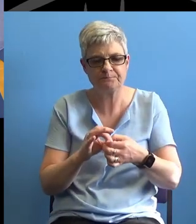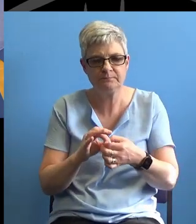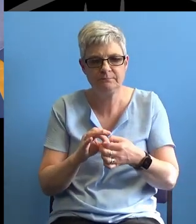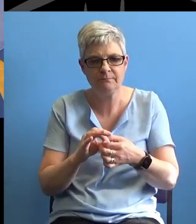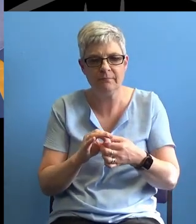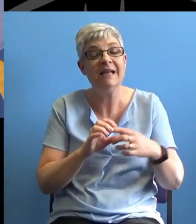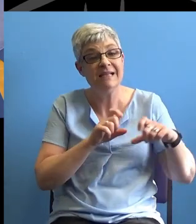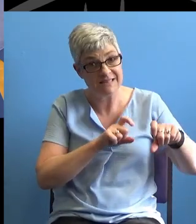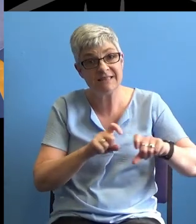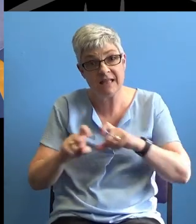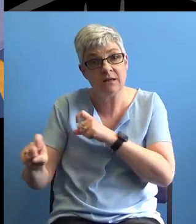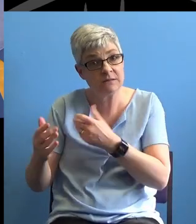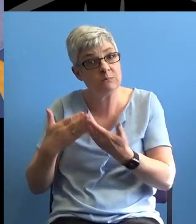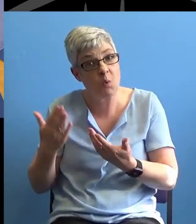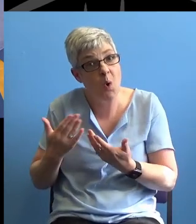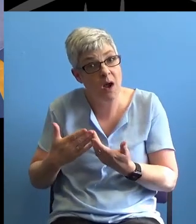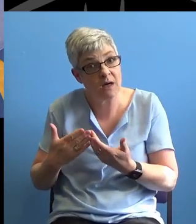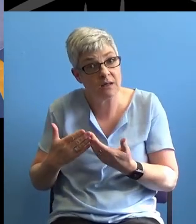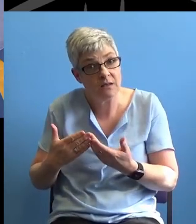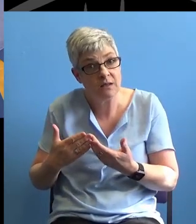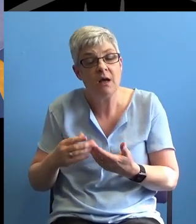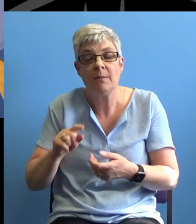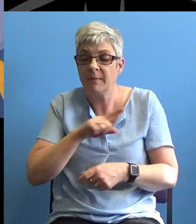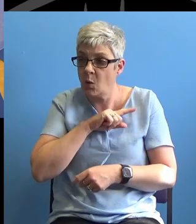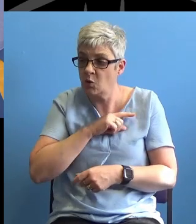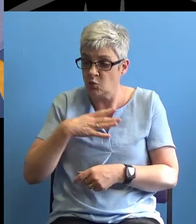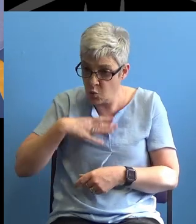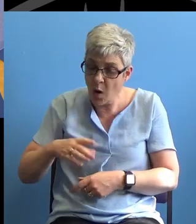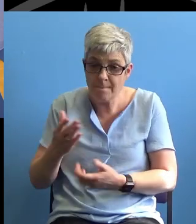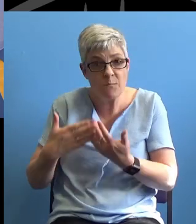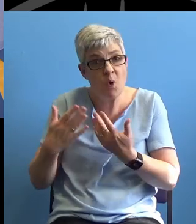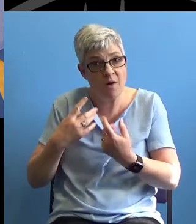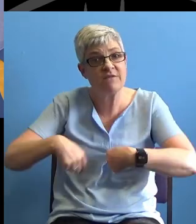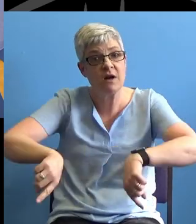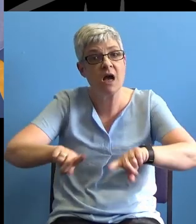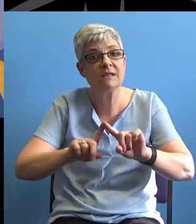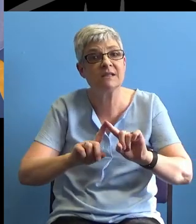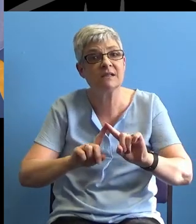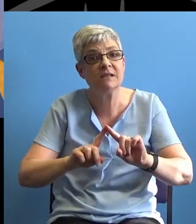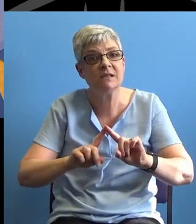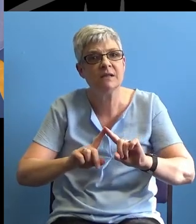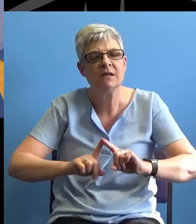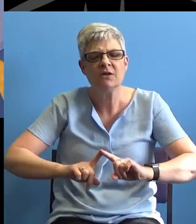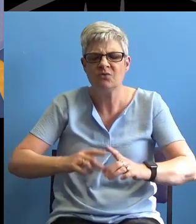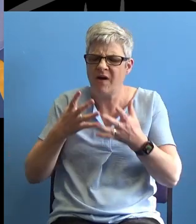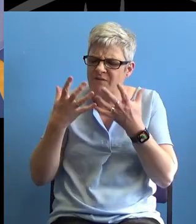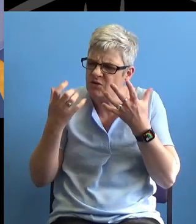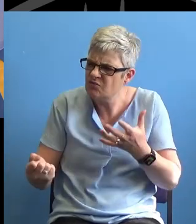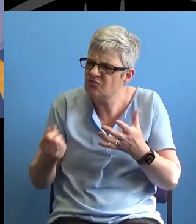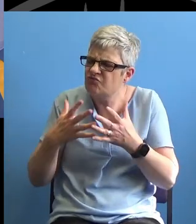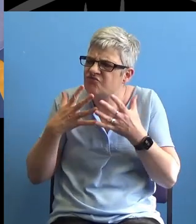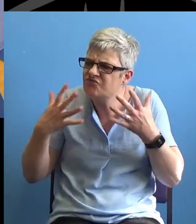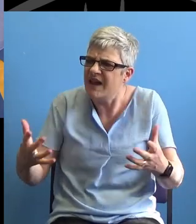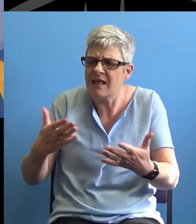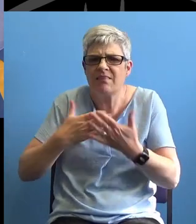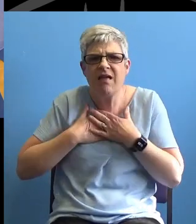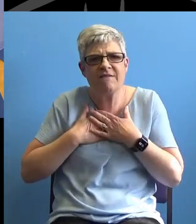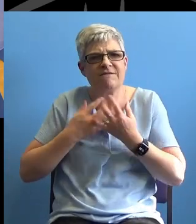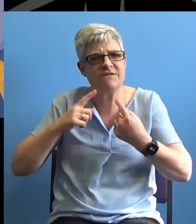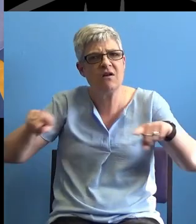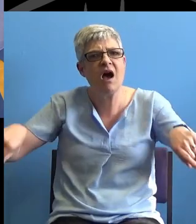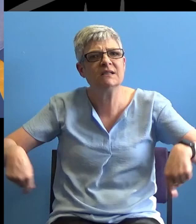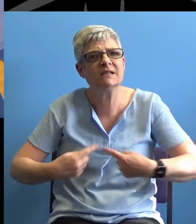And still there is more, because you want more for us. Because of your great love for us, one